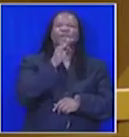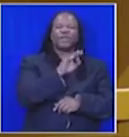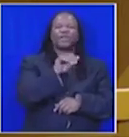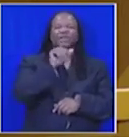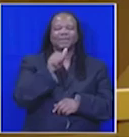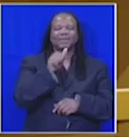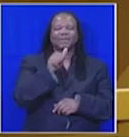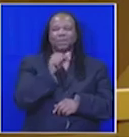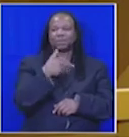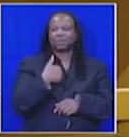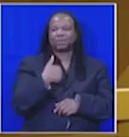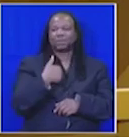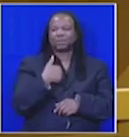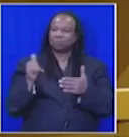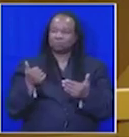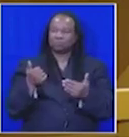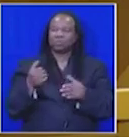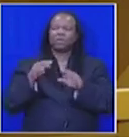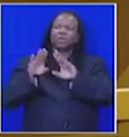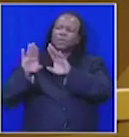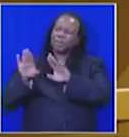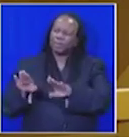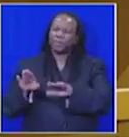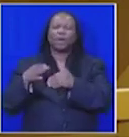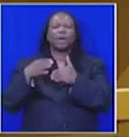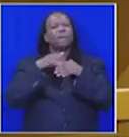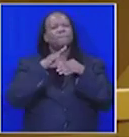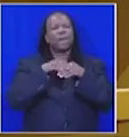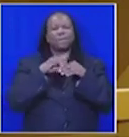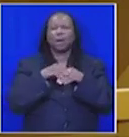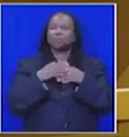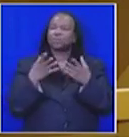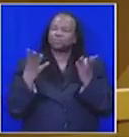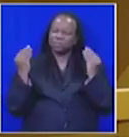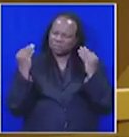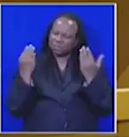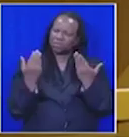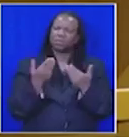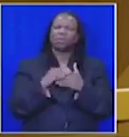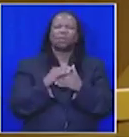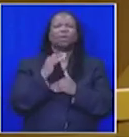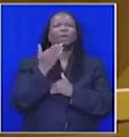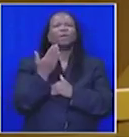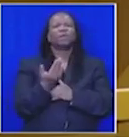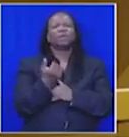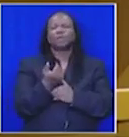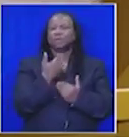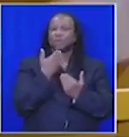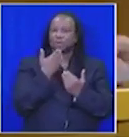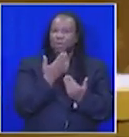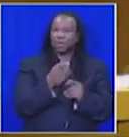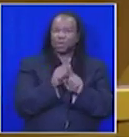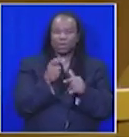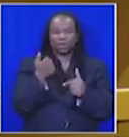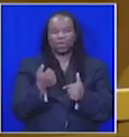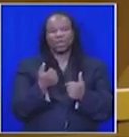and 2019. The National Freedom Party welcomes the general reduction in employee compensation evident in